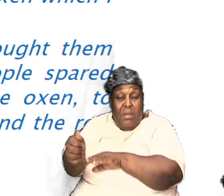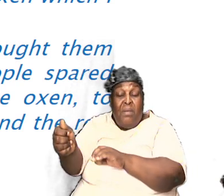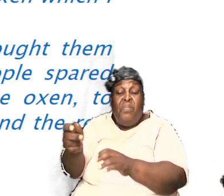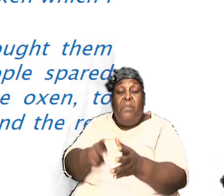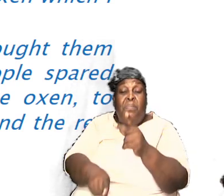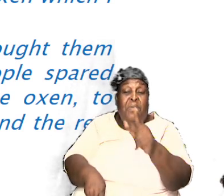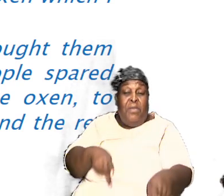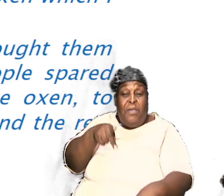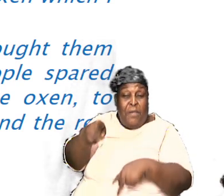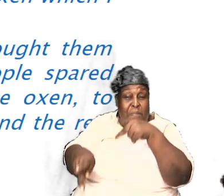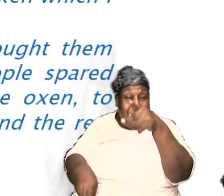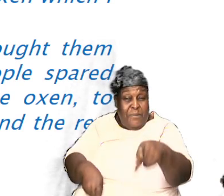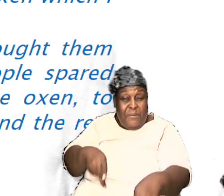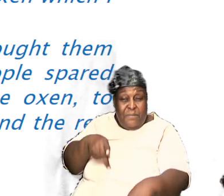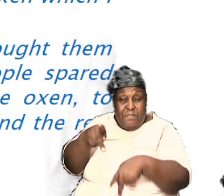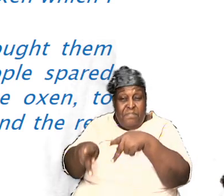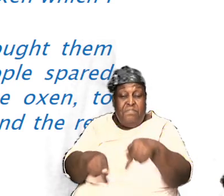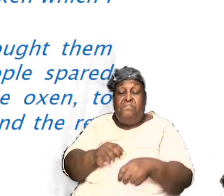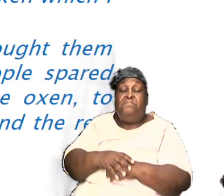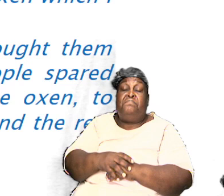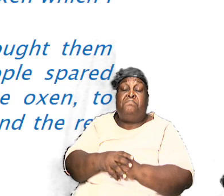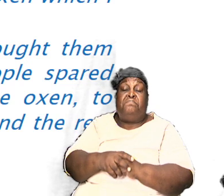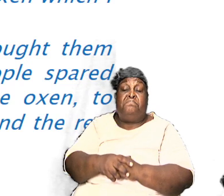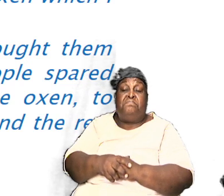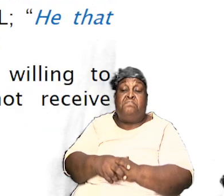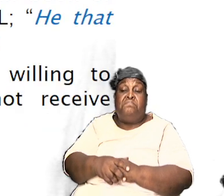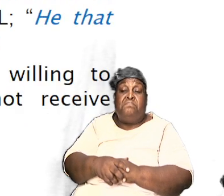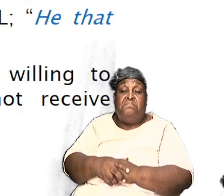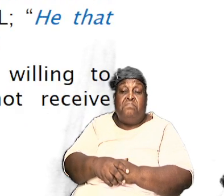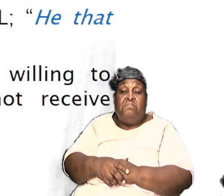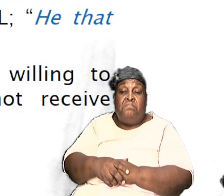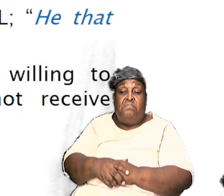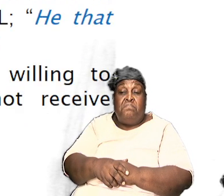The king blamed the people.